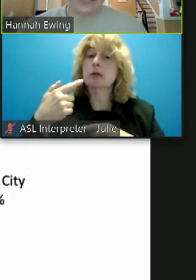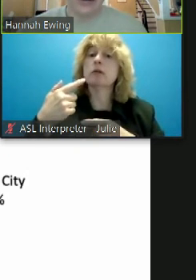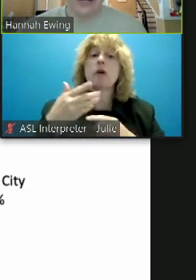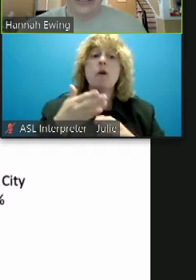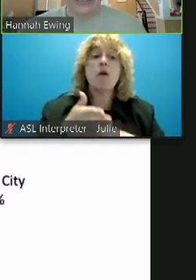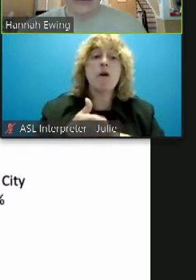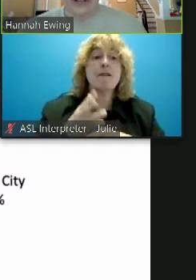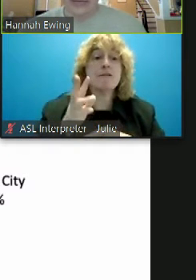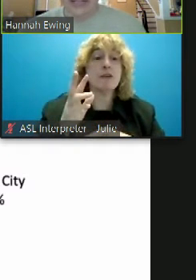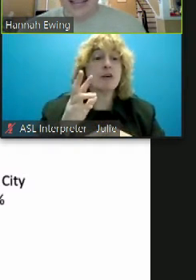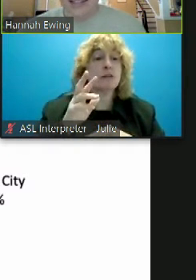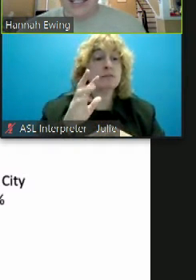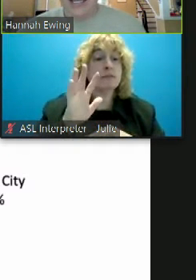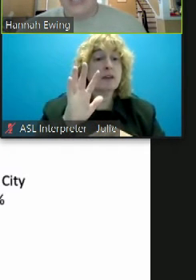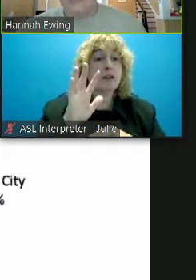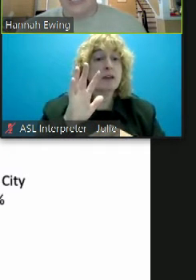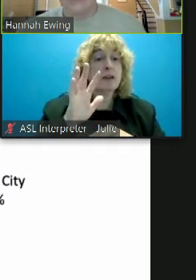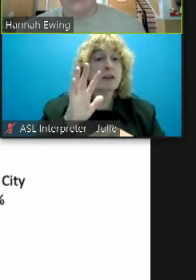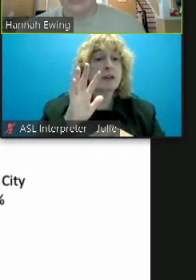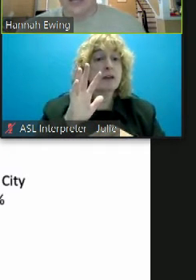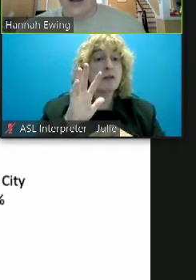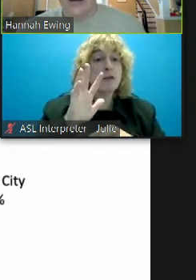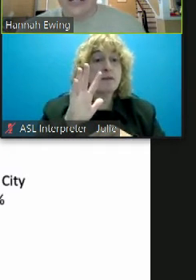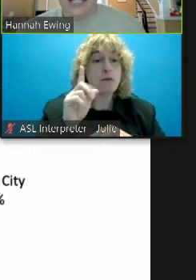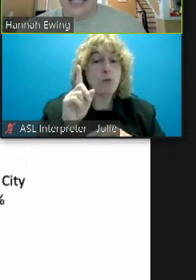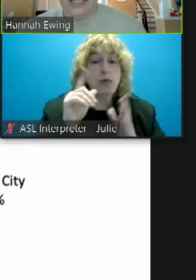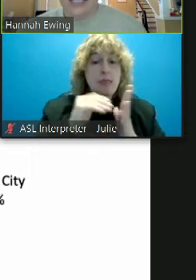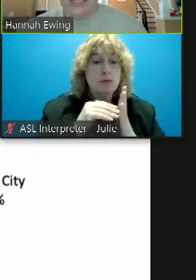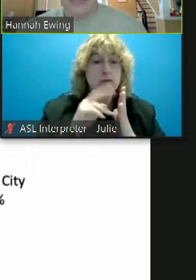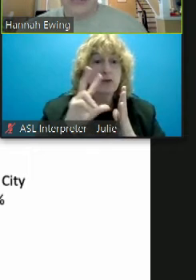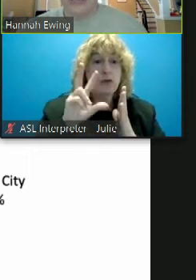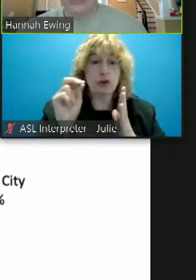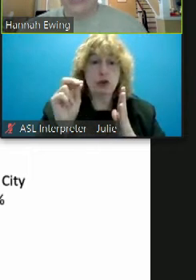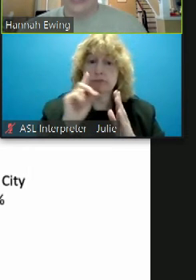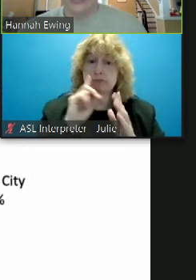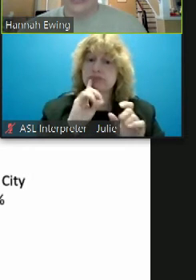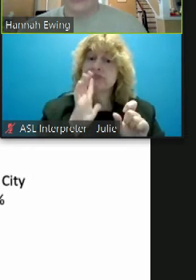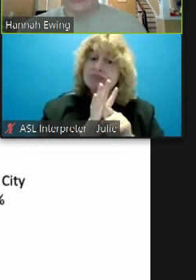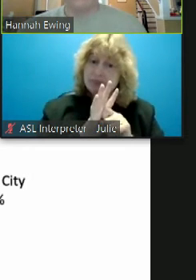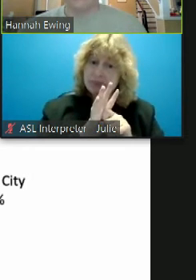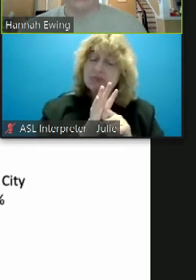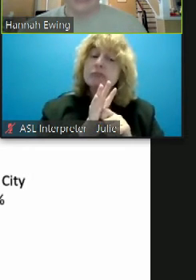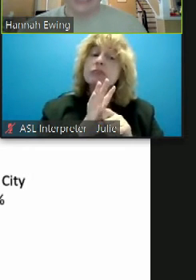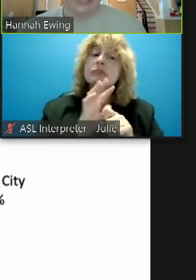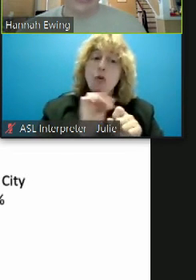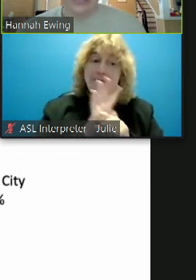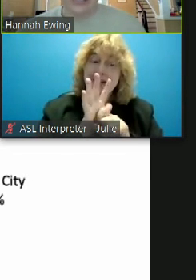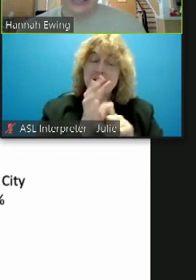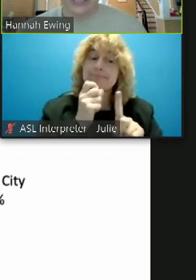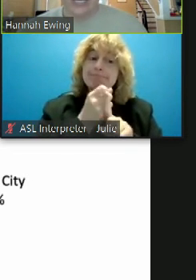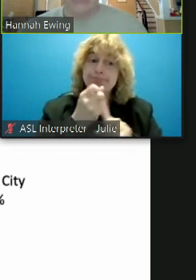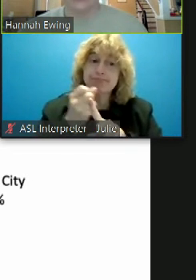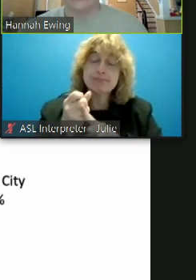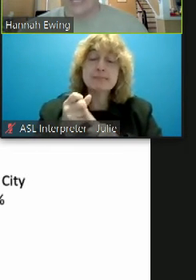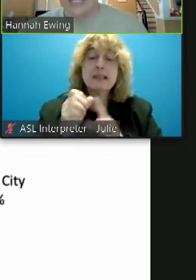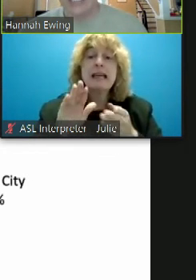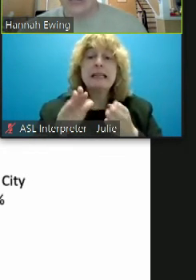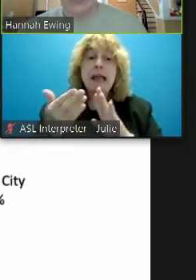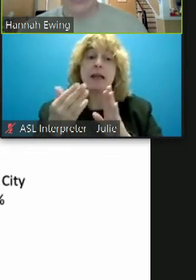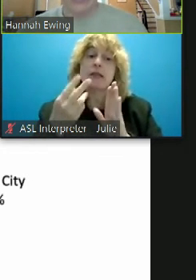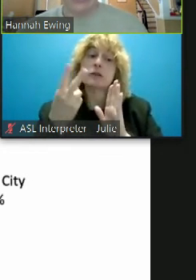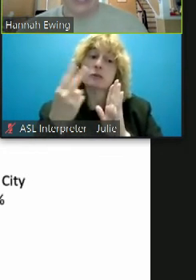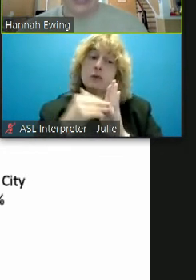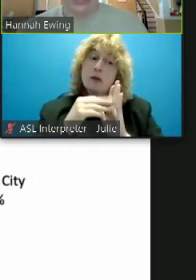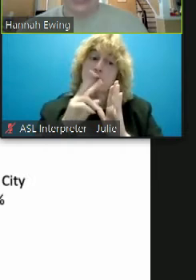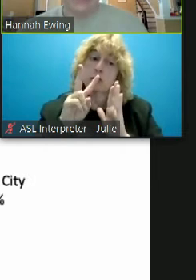2200 confirmed deaths. Thankfully, we are seeing these numbers decrease or the death rate decrease over time. So we're headed